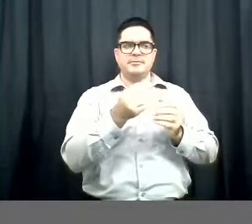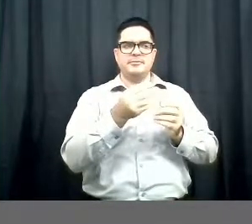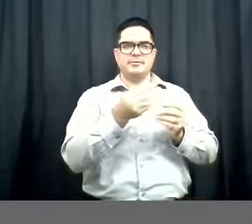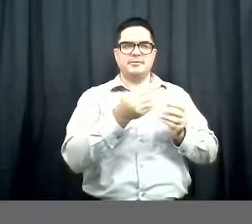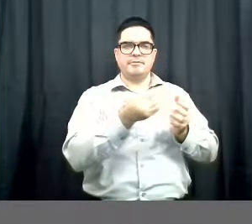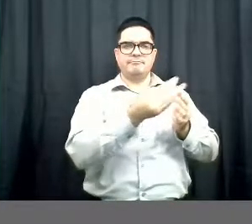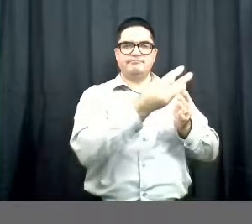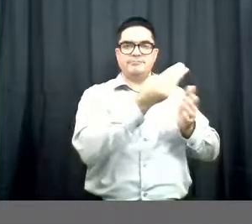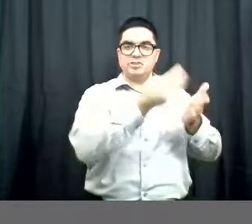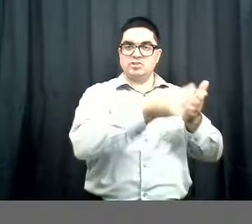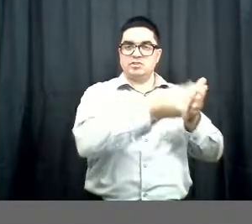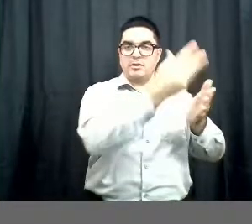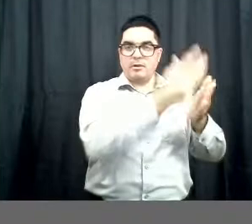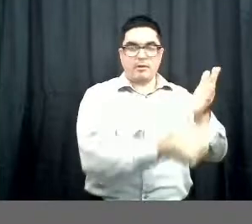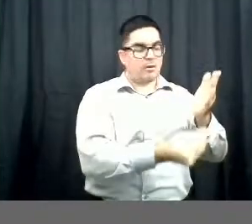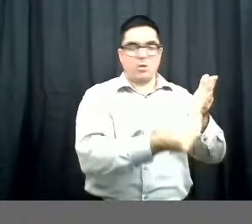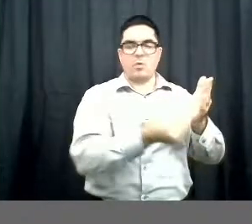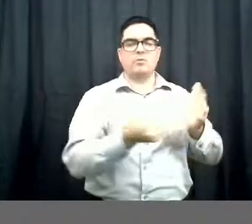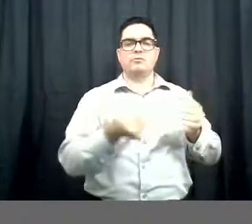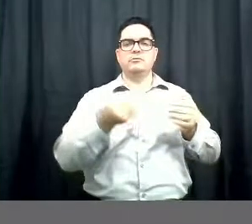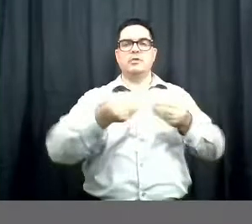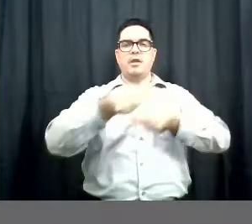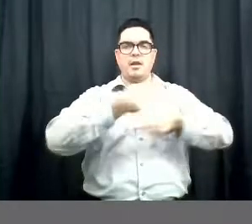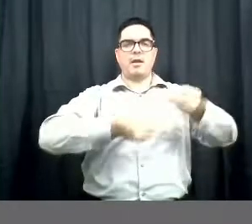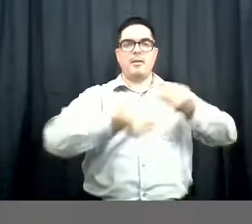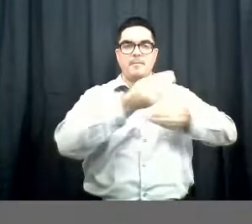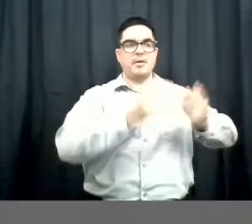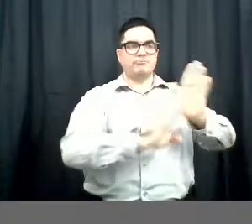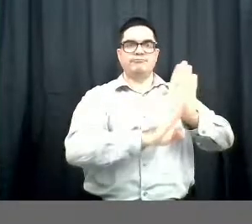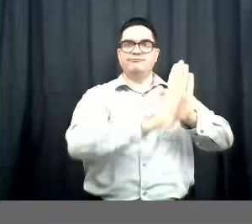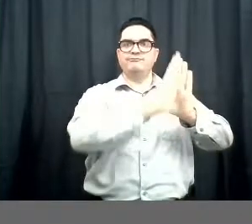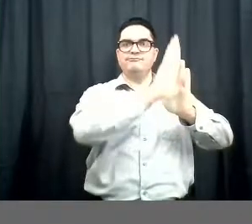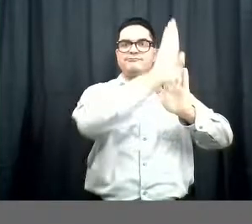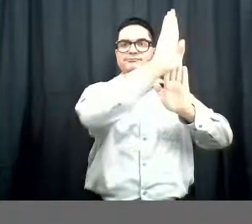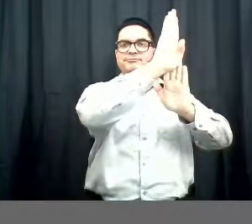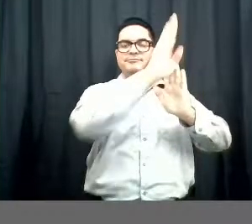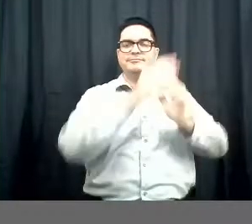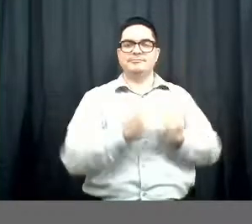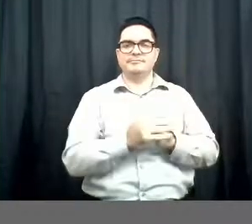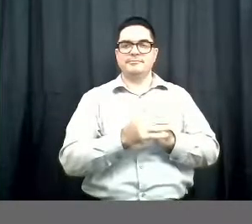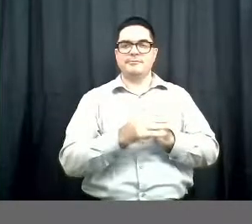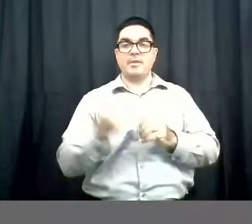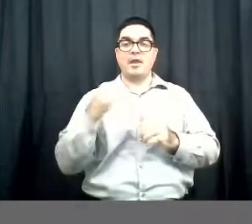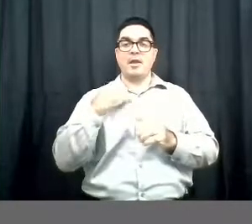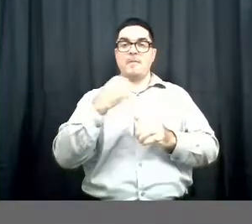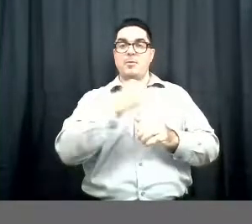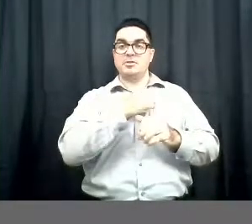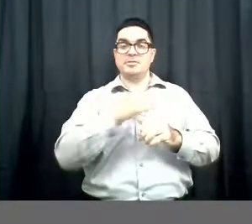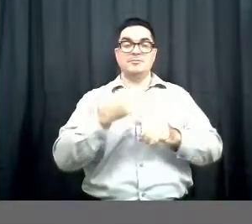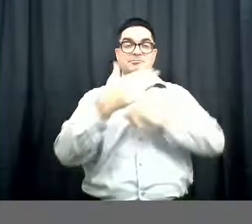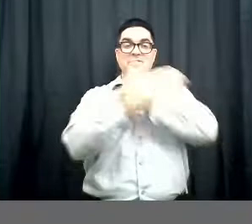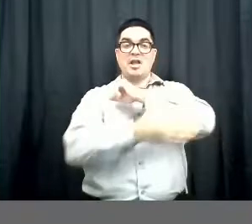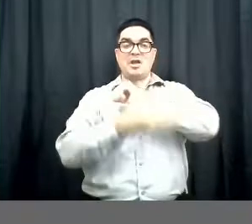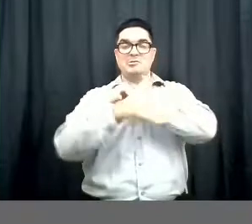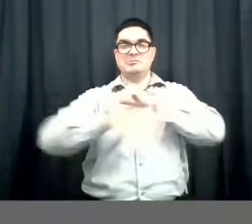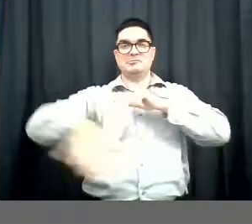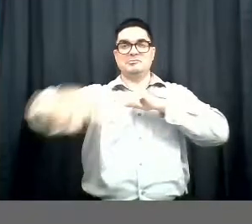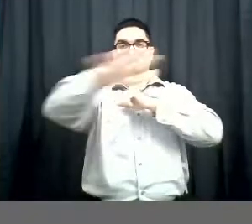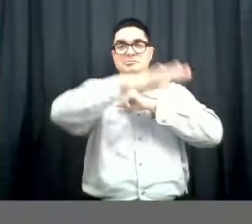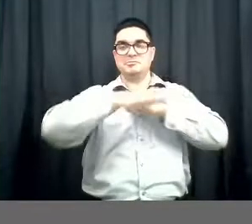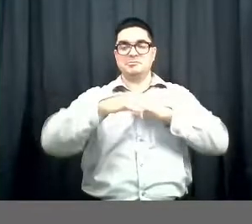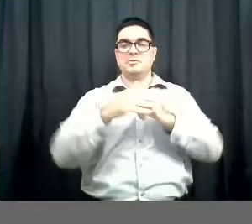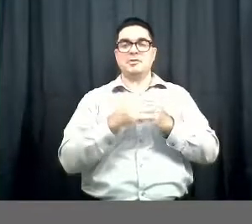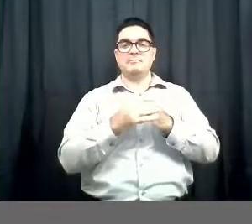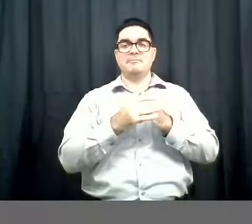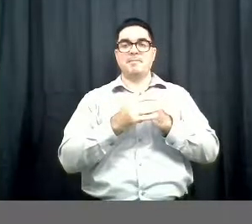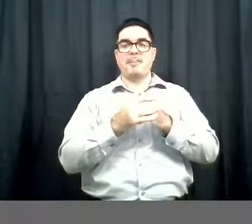is at all-time highs. You see municipal issuers across the country able to access on a free and regular basis,